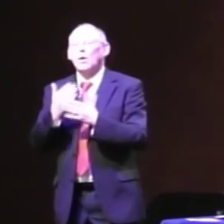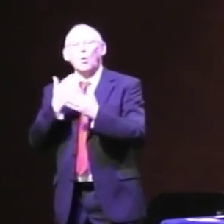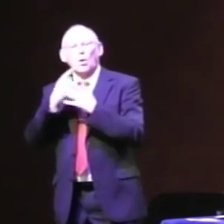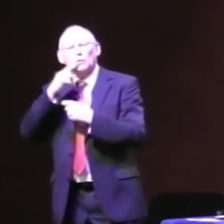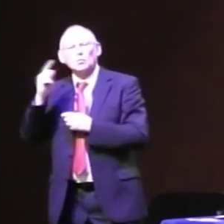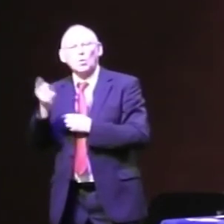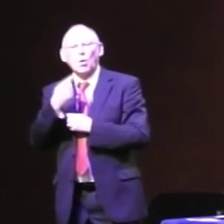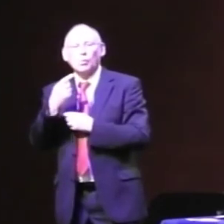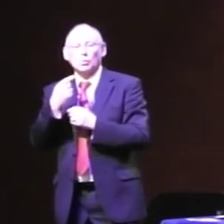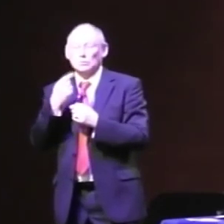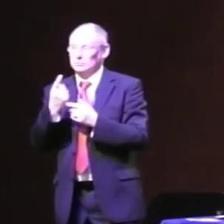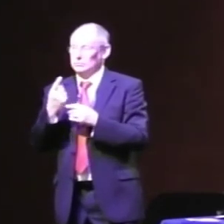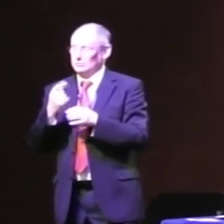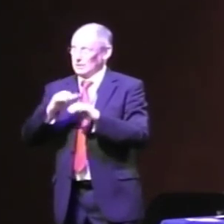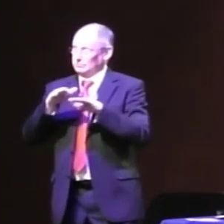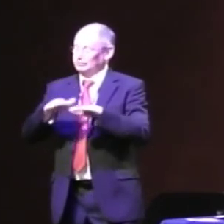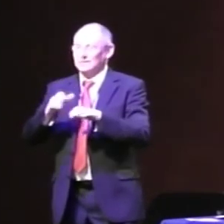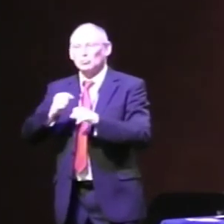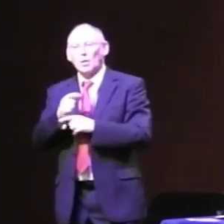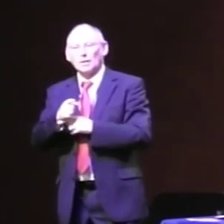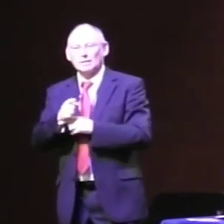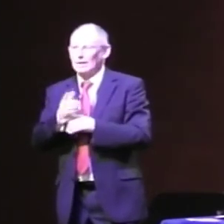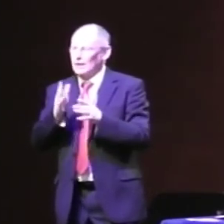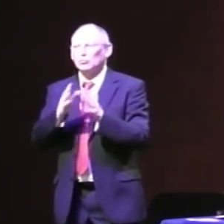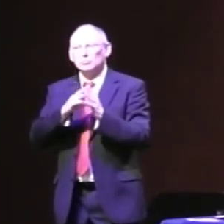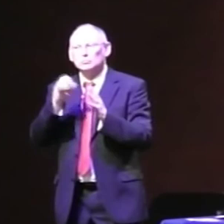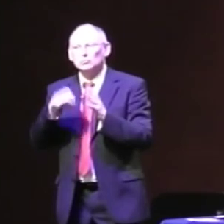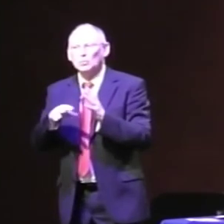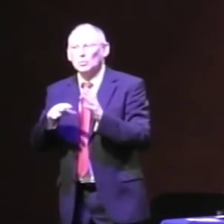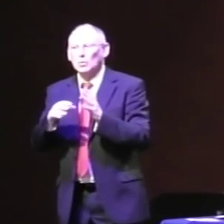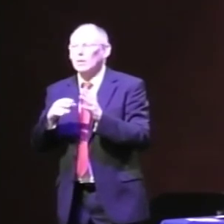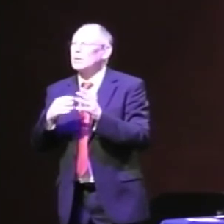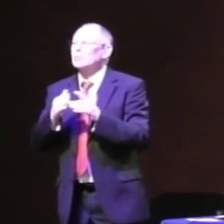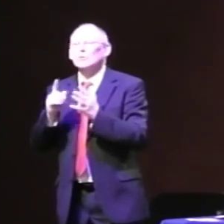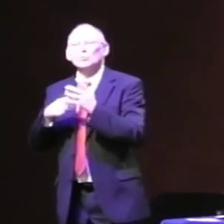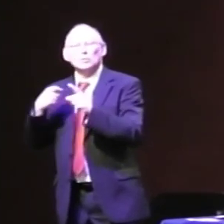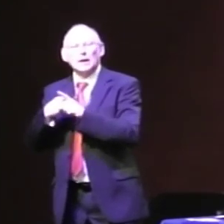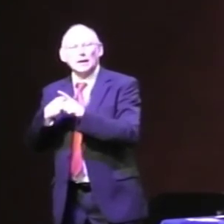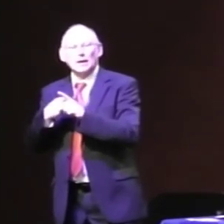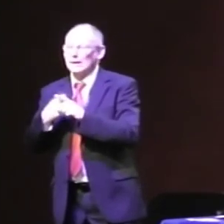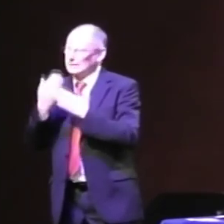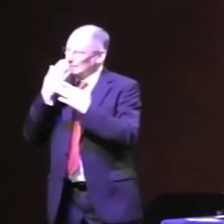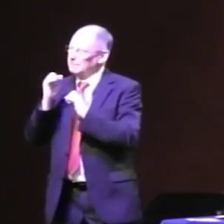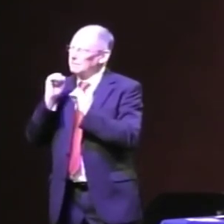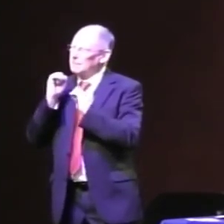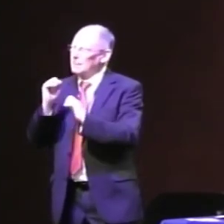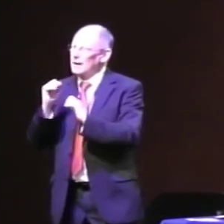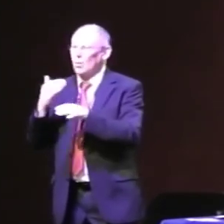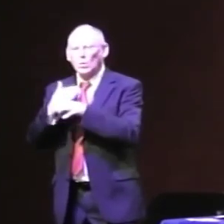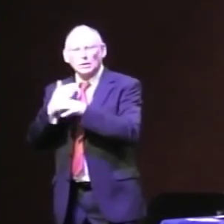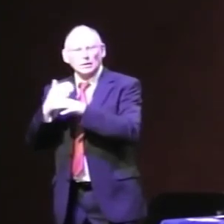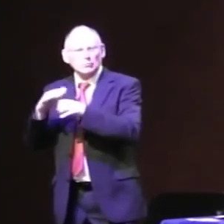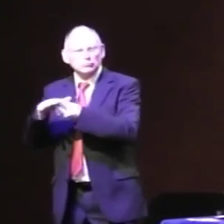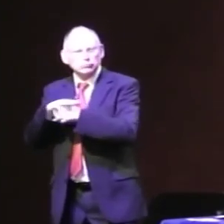policy that is in place in Scotland needs to be scrapped. The rest of the UK has deemed this working